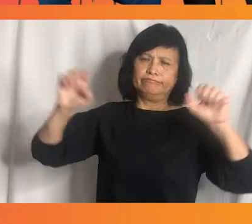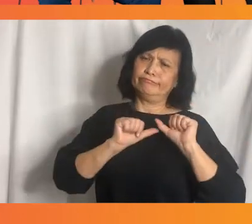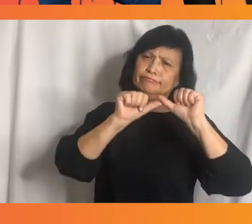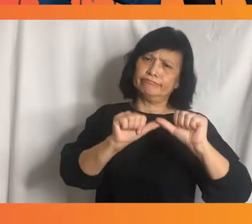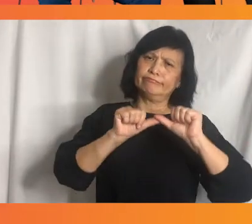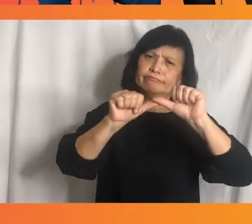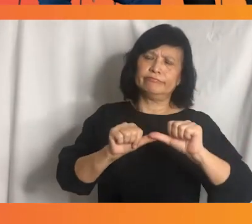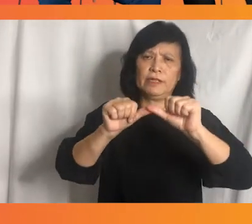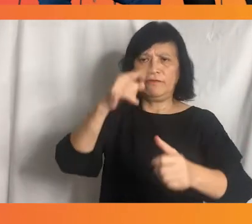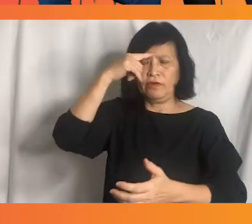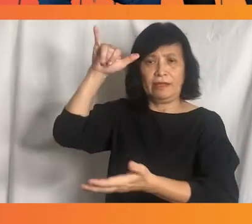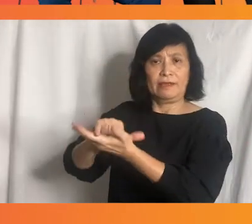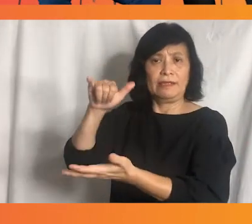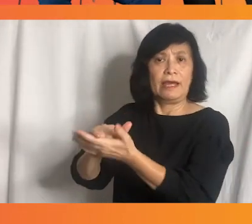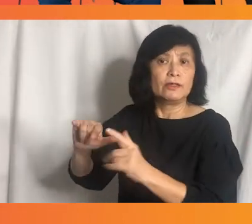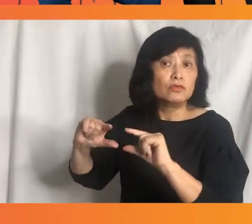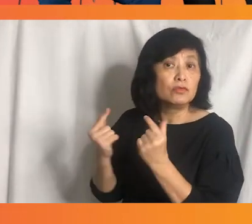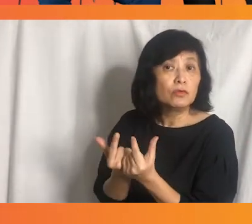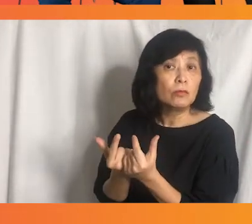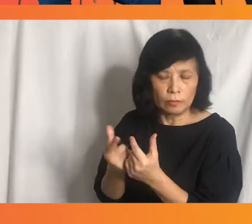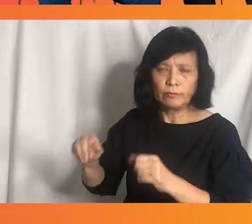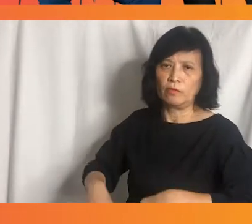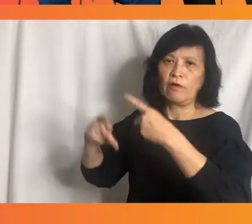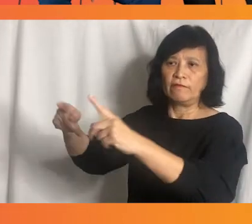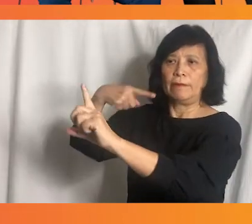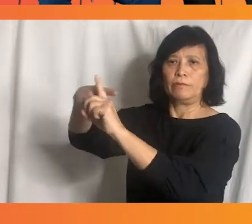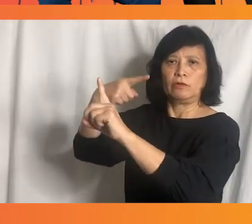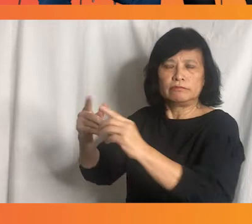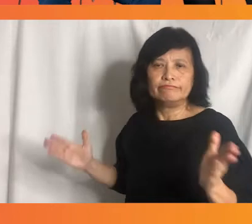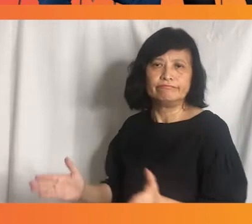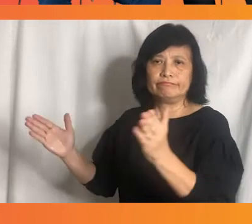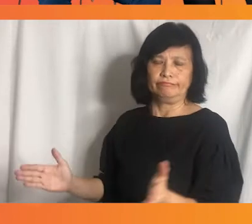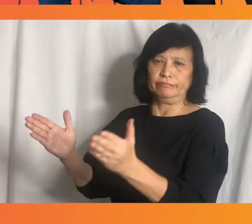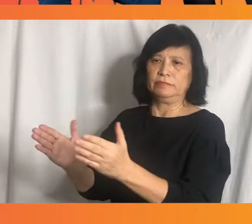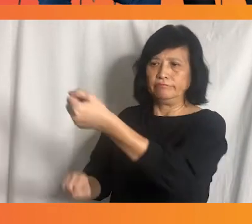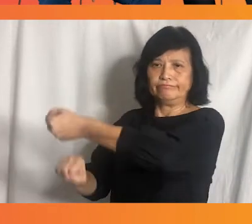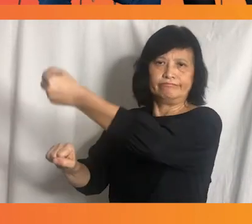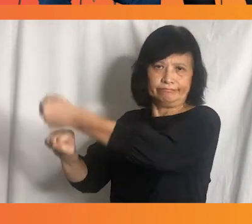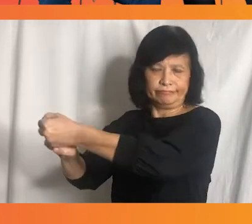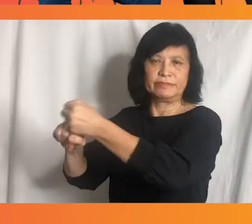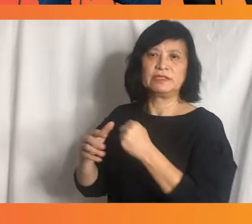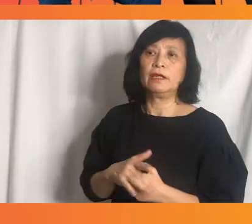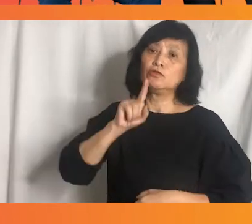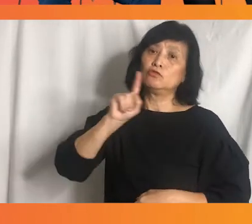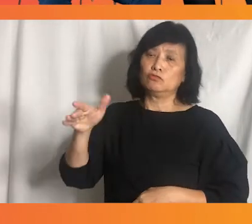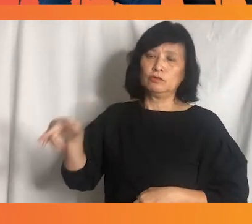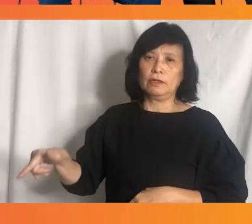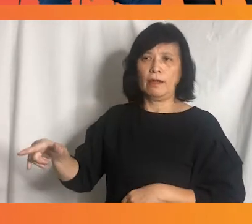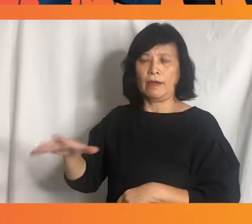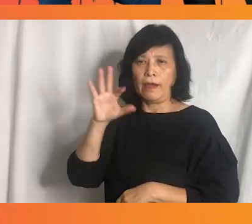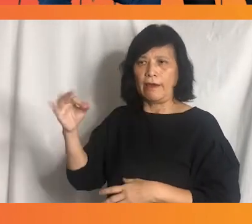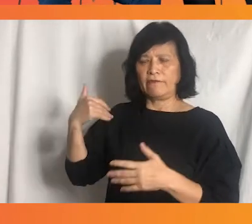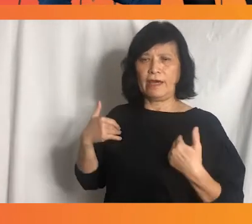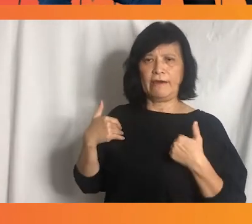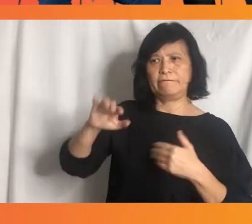consistently. And for these groups, we can provide positive reinforcement, encouragement, and support. And it will be good to develop contingency